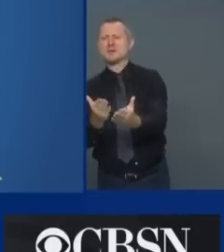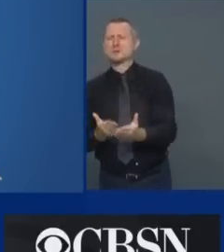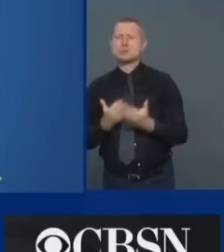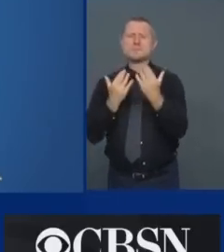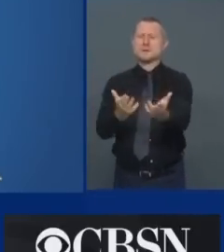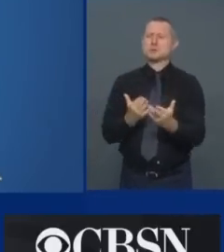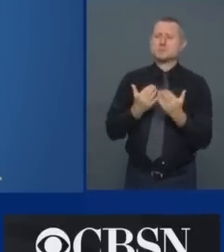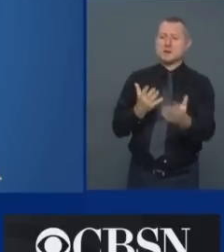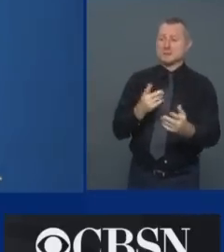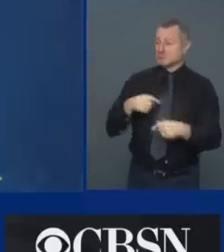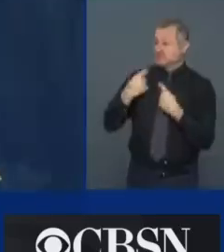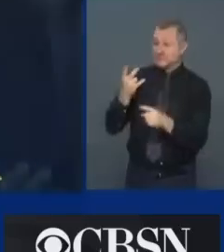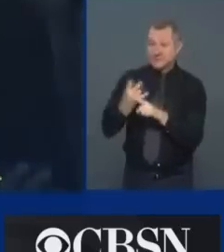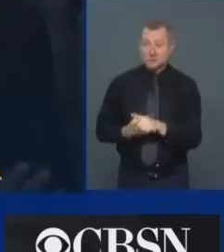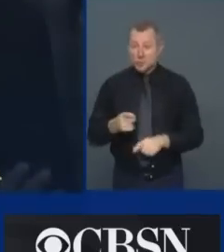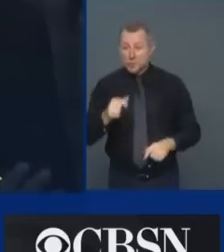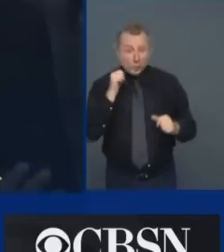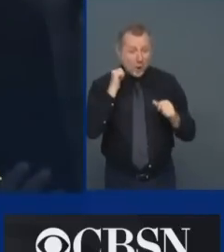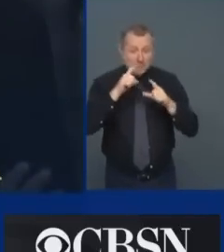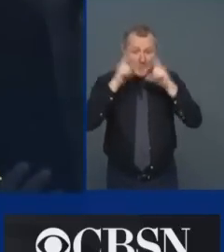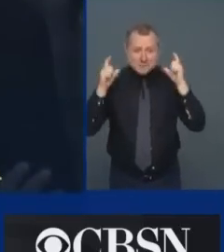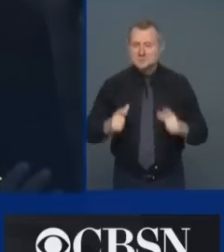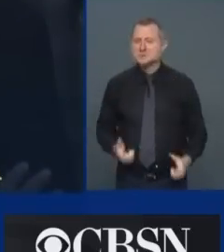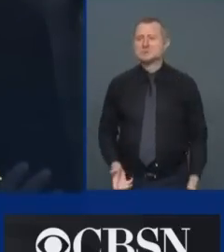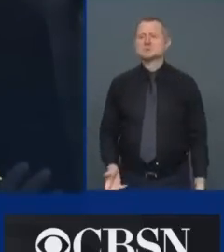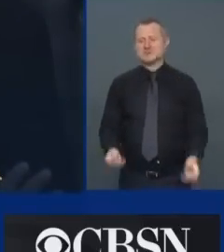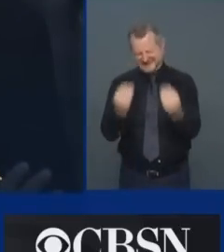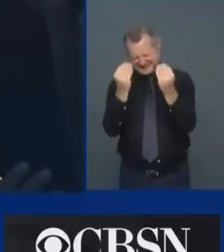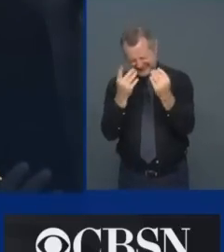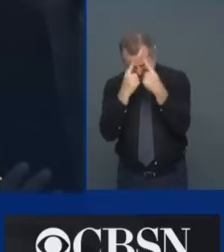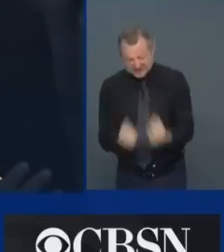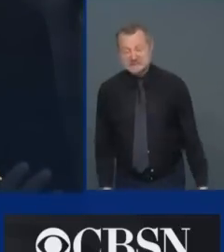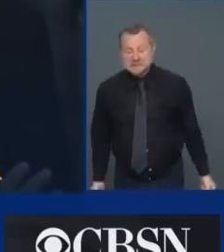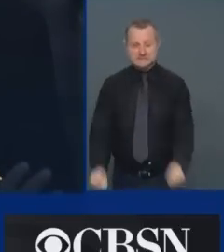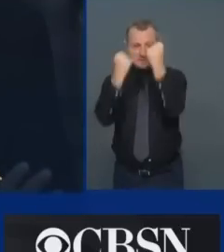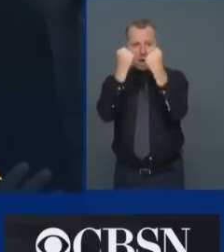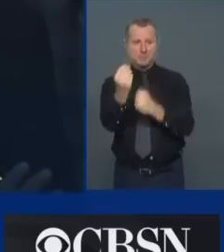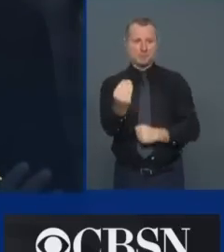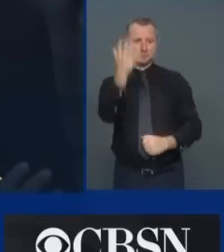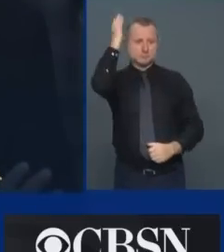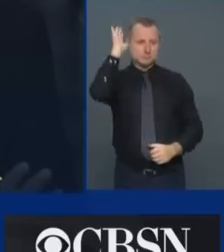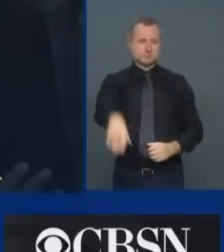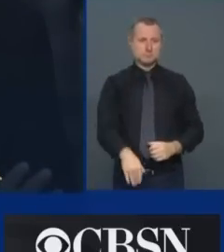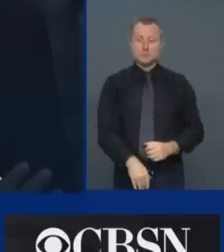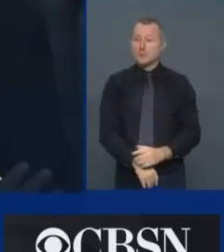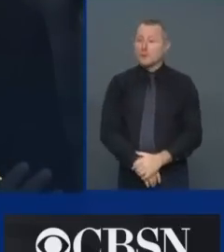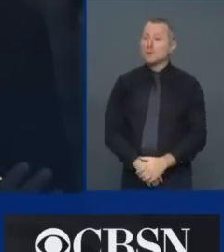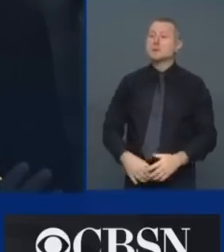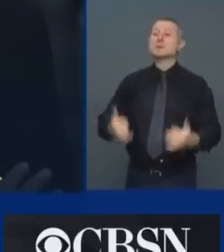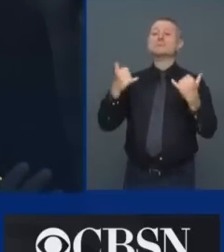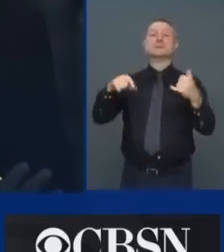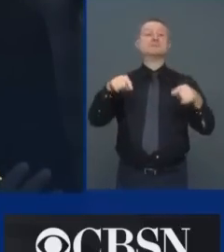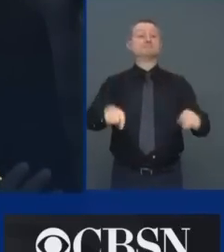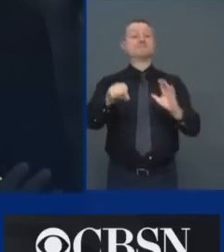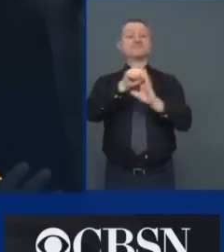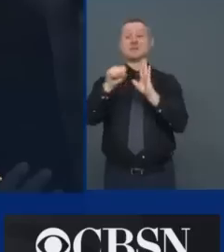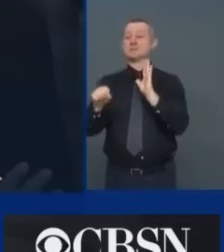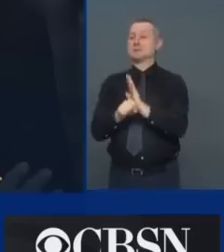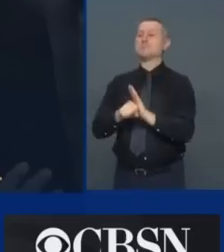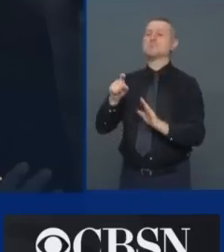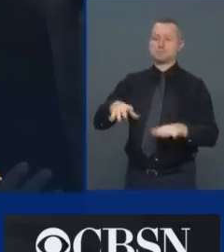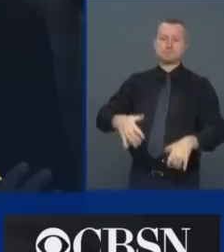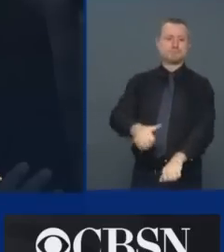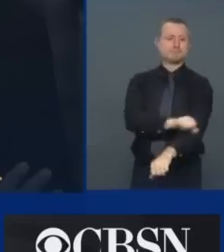just dumb not to wear a mask. The state's going to take the lead in all of this because the federal government